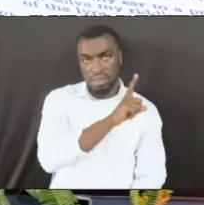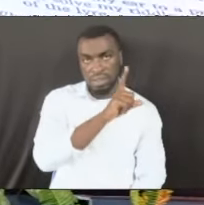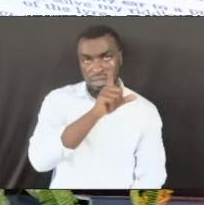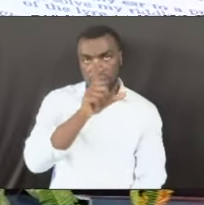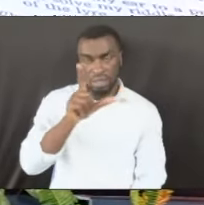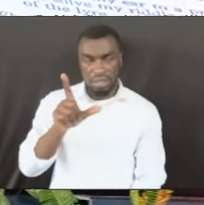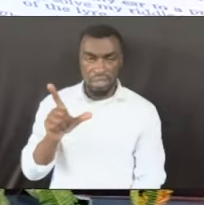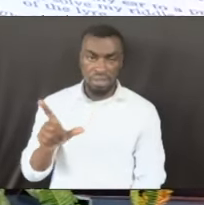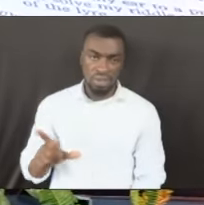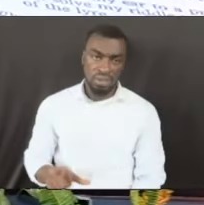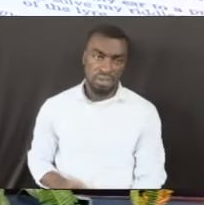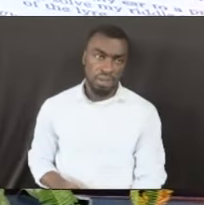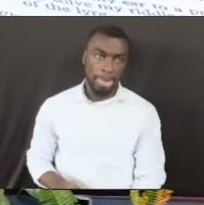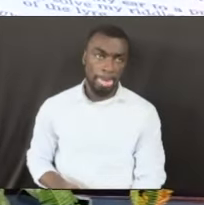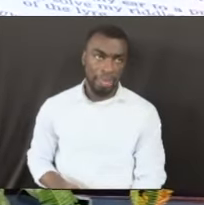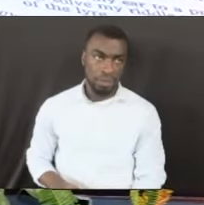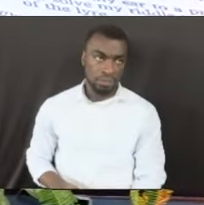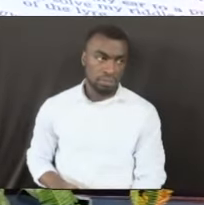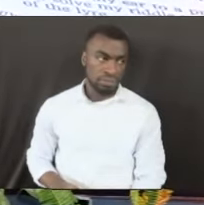Bwana,